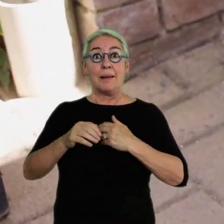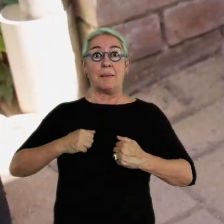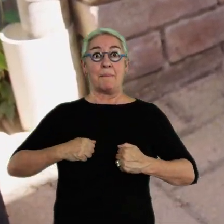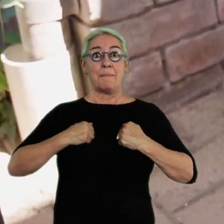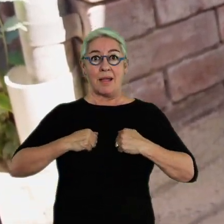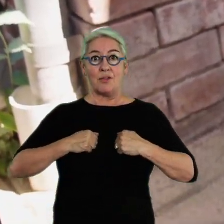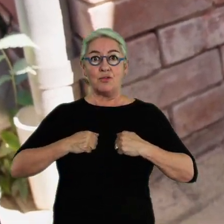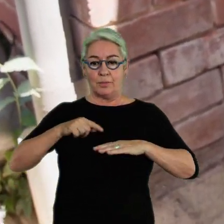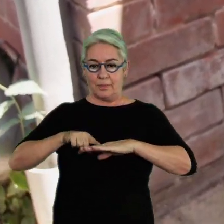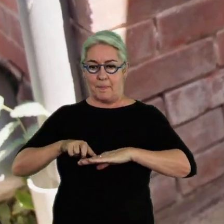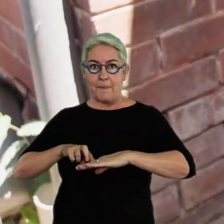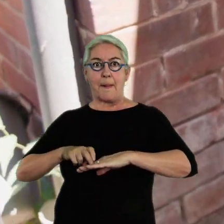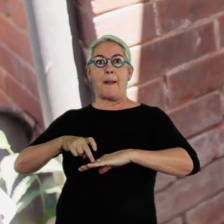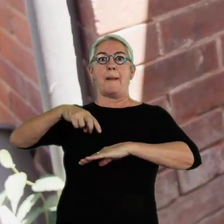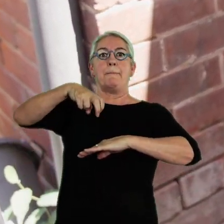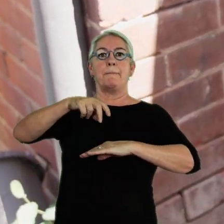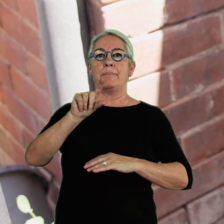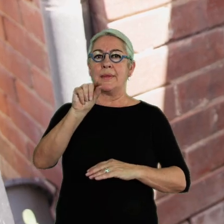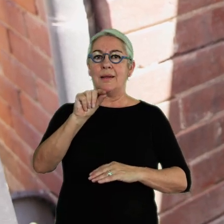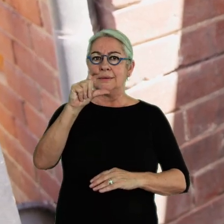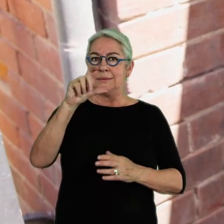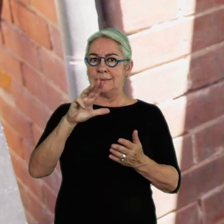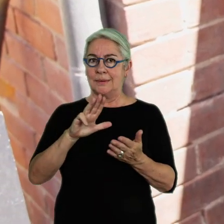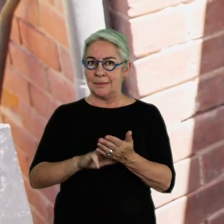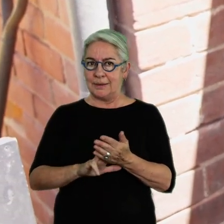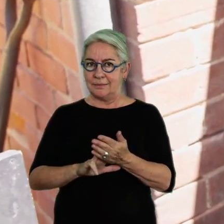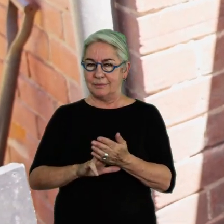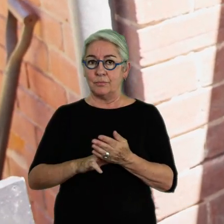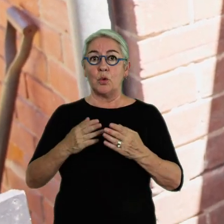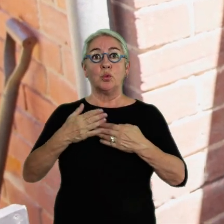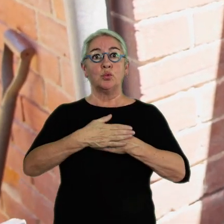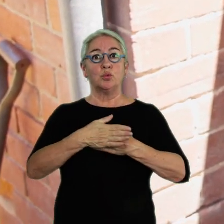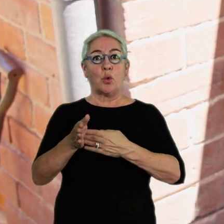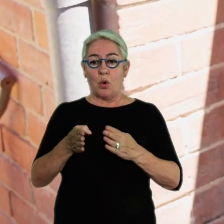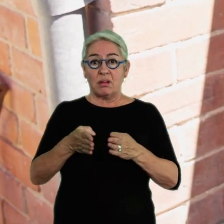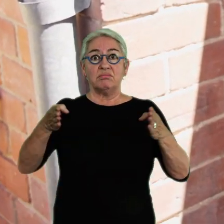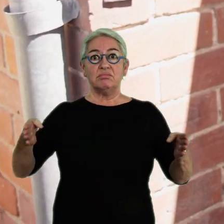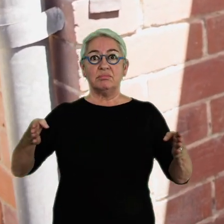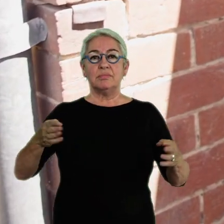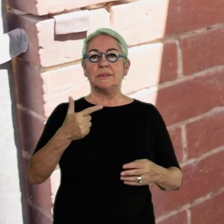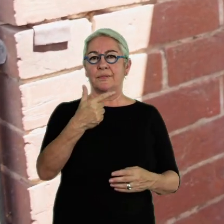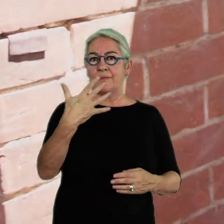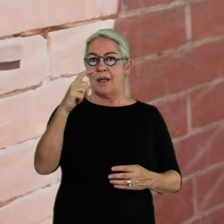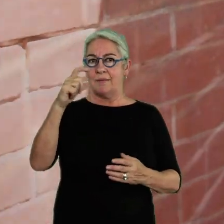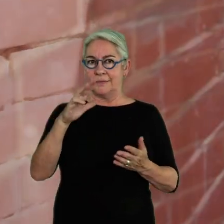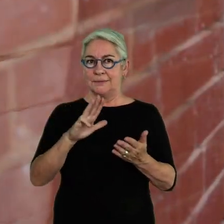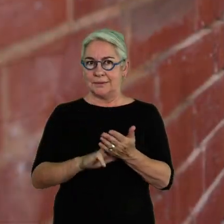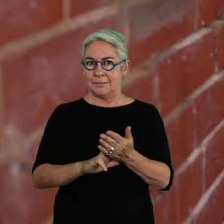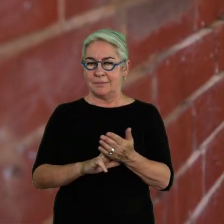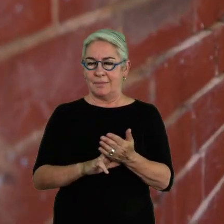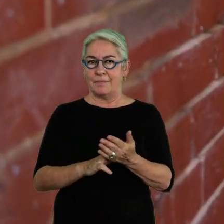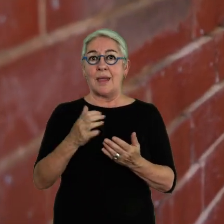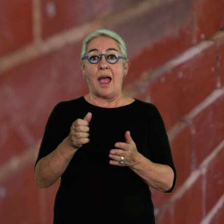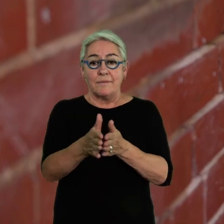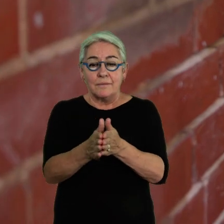There is a step up of 11 centimetres into the bathroom with a doorway of 75 centimetres. There is a small sink, a mirror, soap, and a